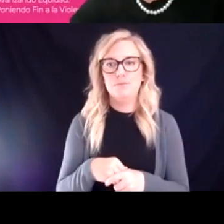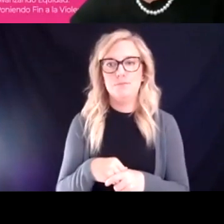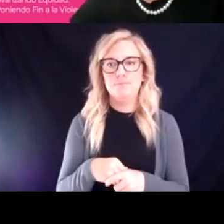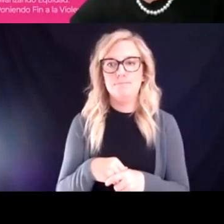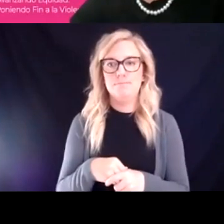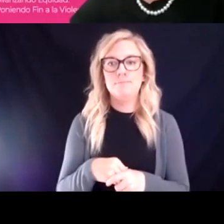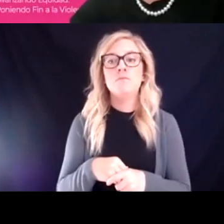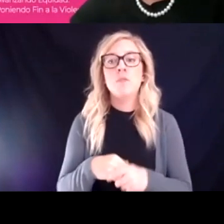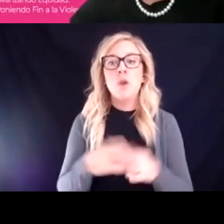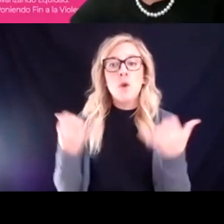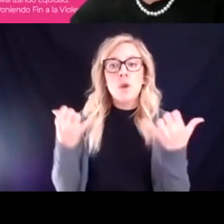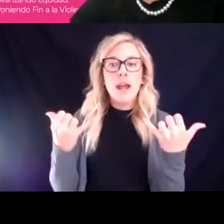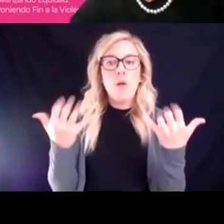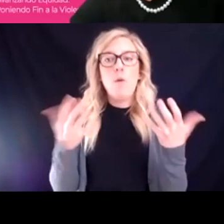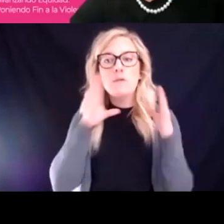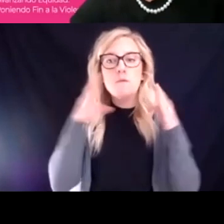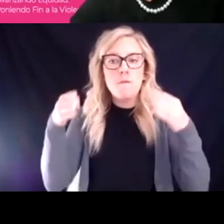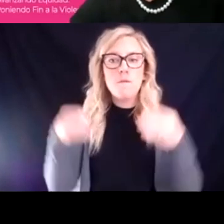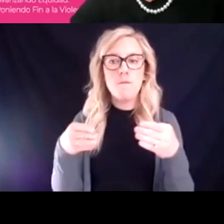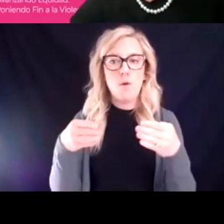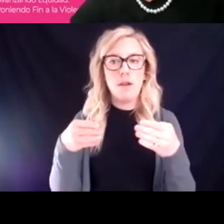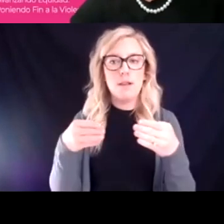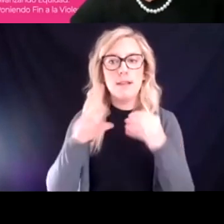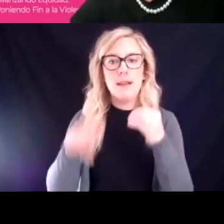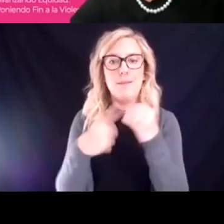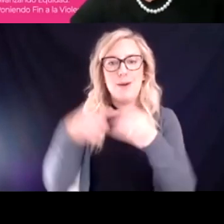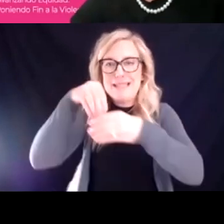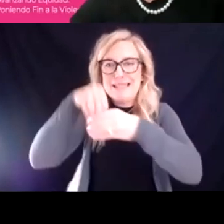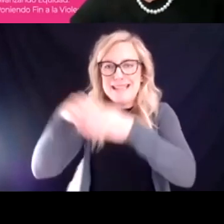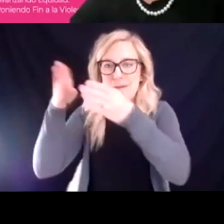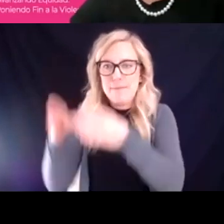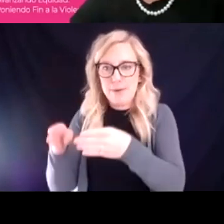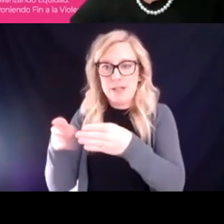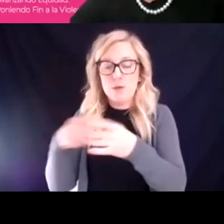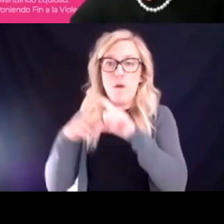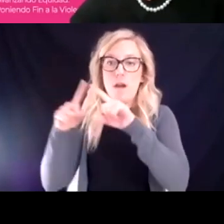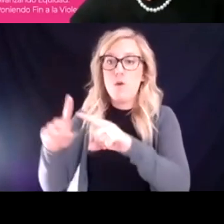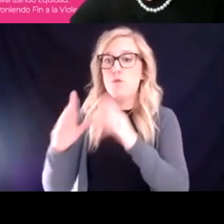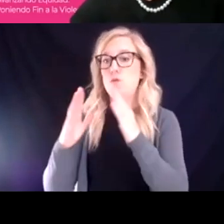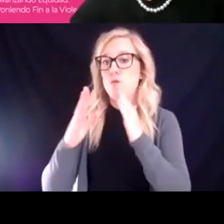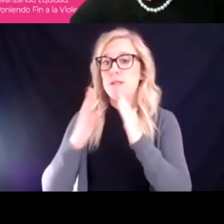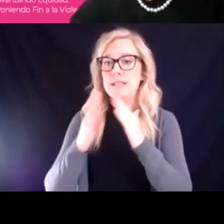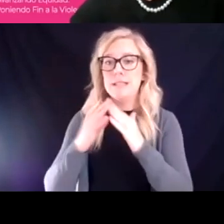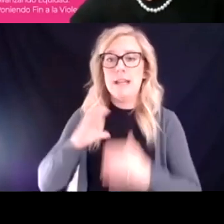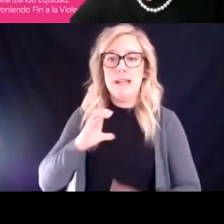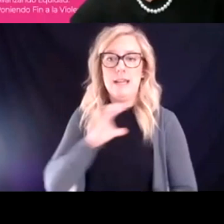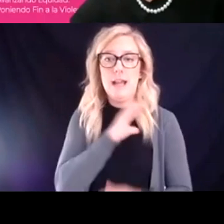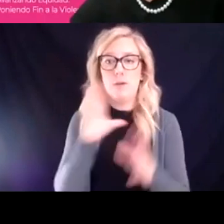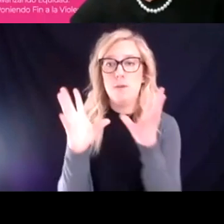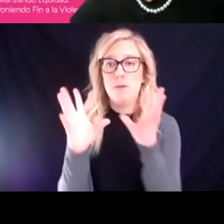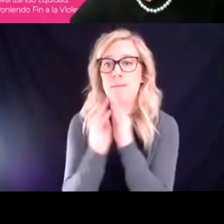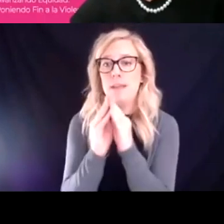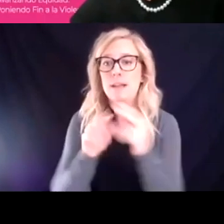So this is what I would like to focus on, on being there in person. I go to the city council meetings. I go to all of the